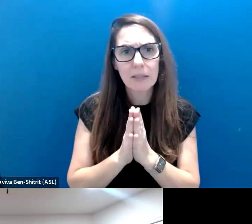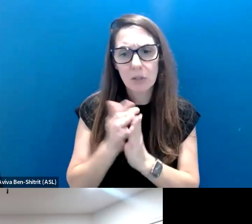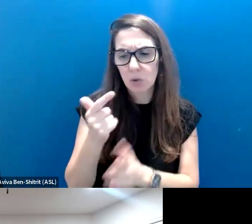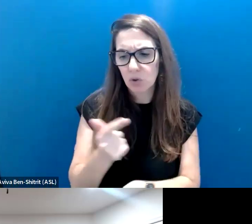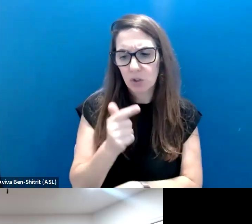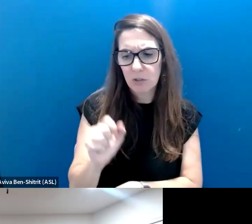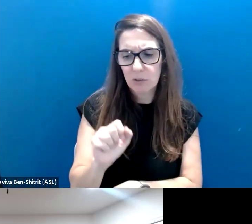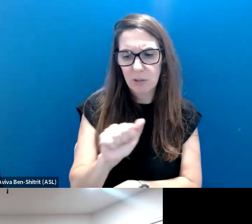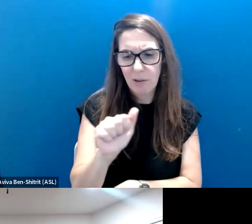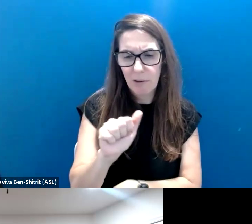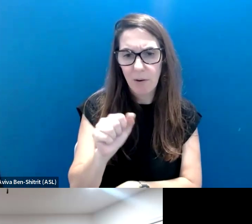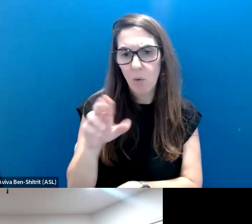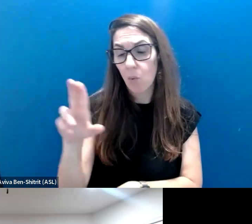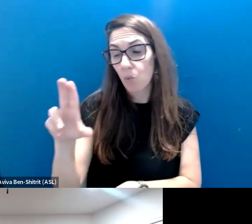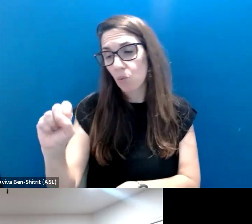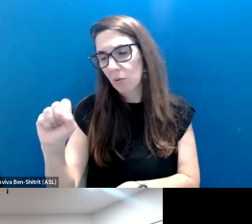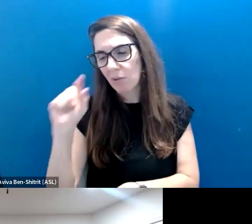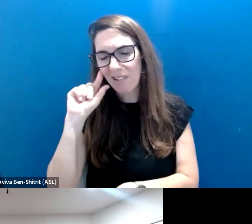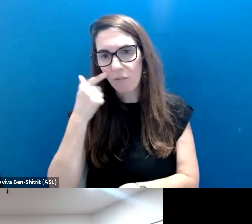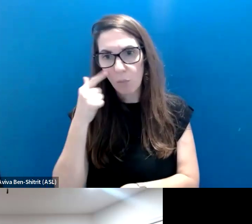GSA or the U.S. government